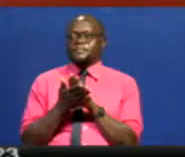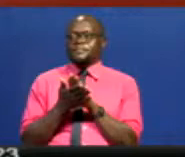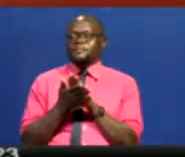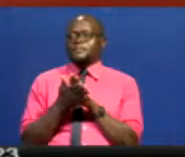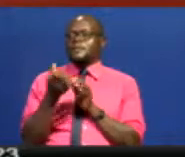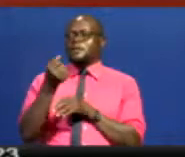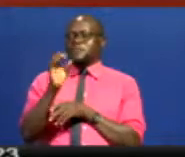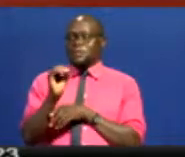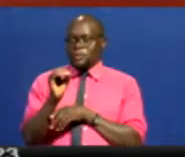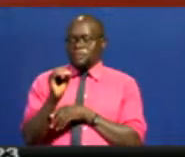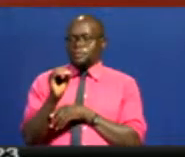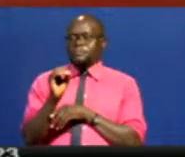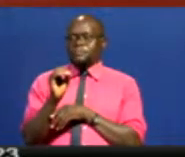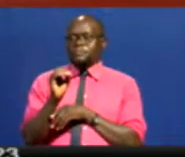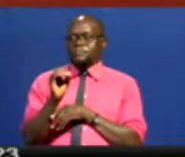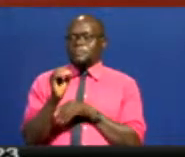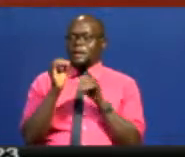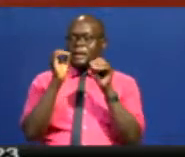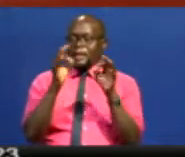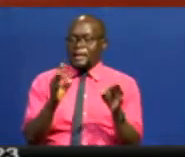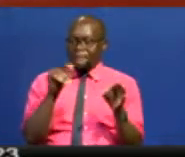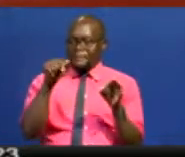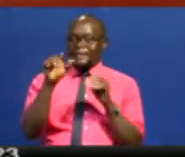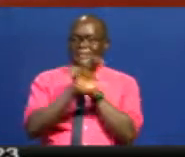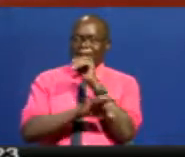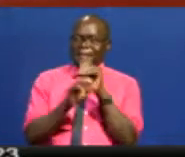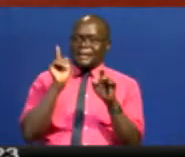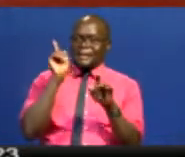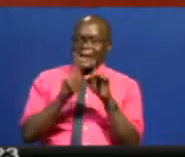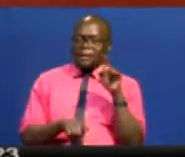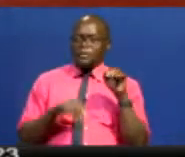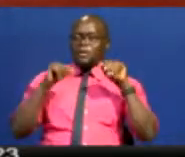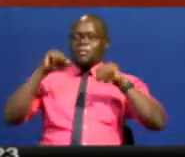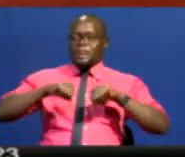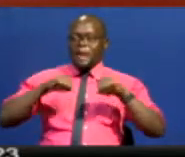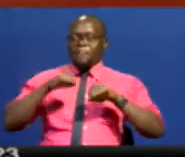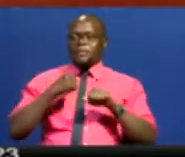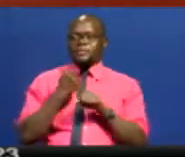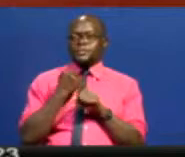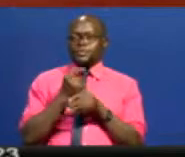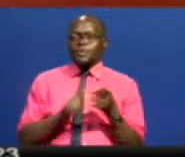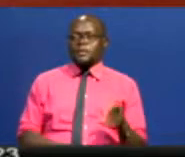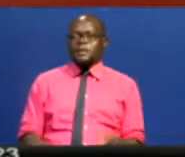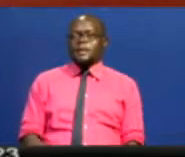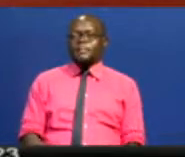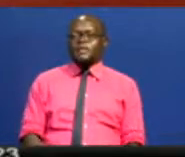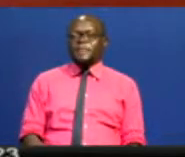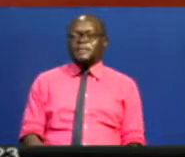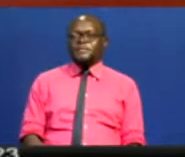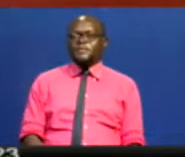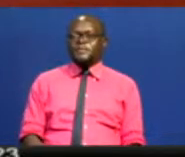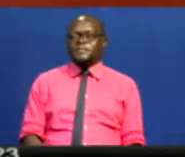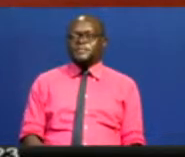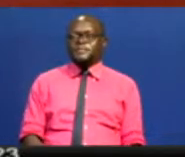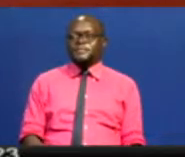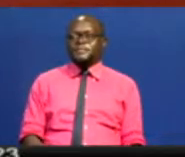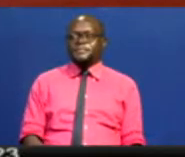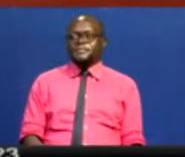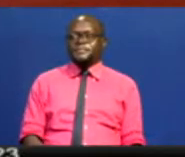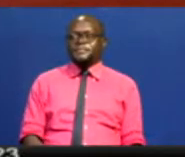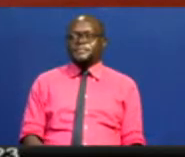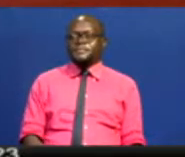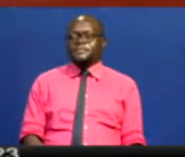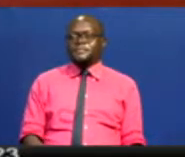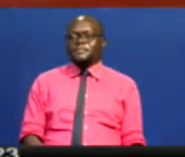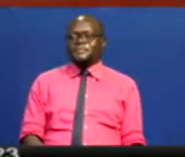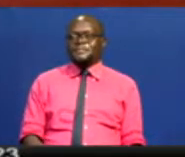therefore, Mr. Speaker, if this country cannot be able to come up with a green plan to ensure